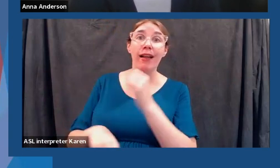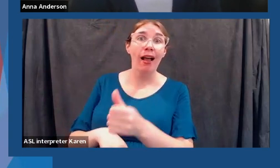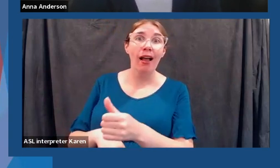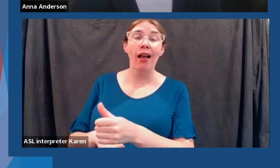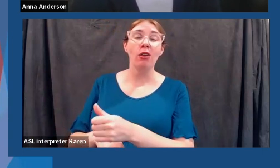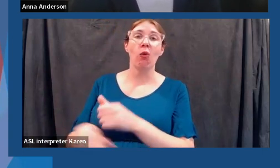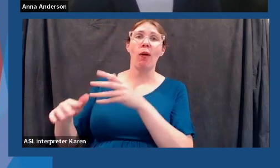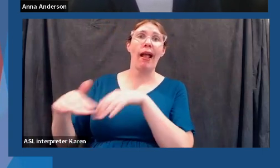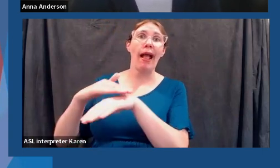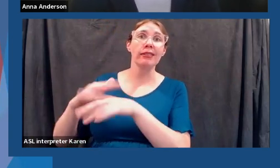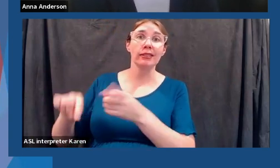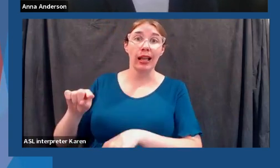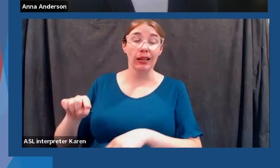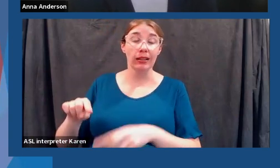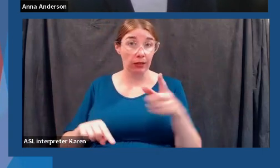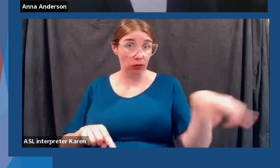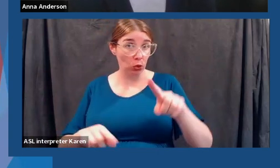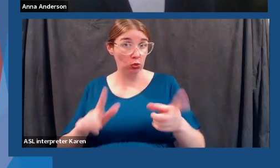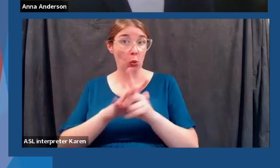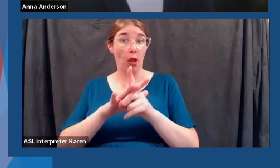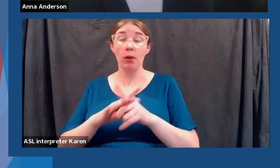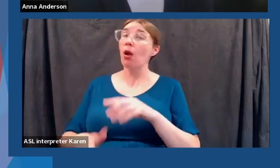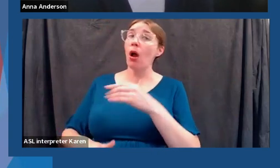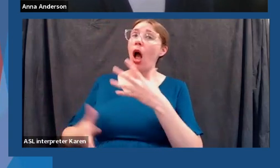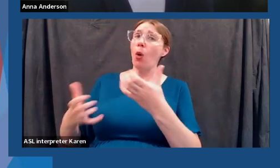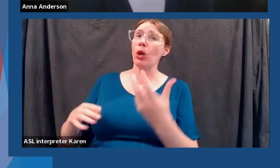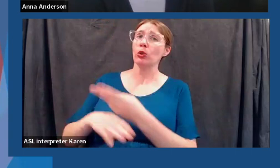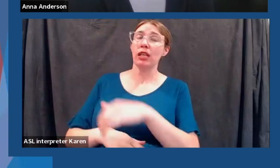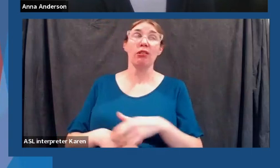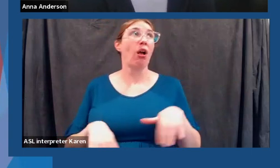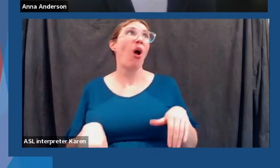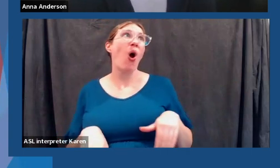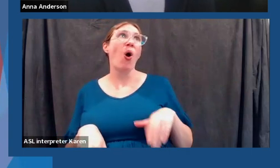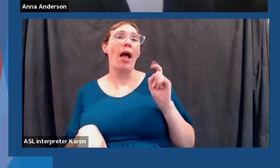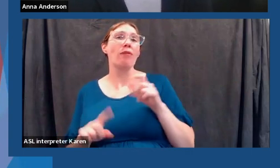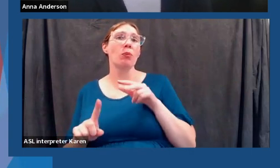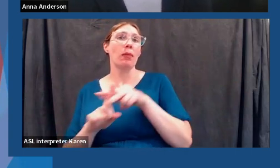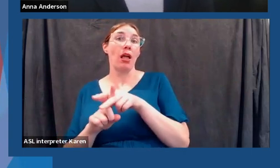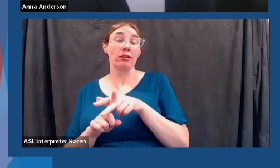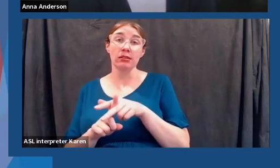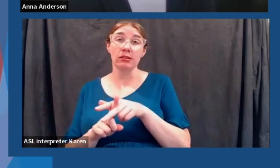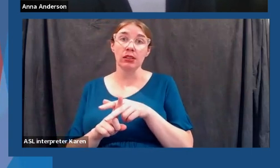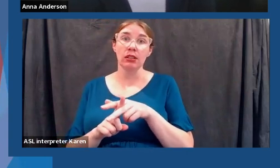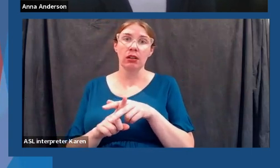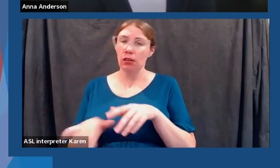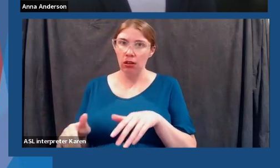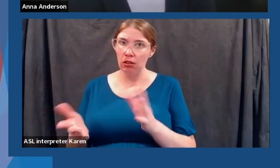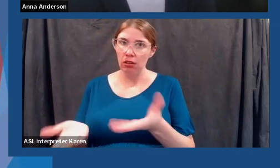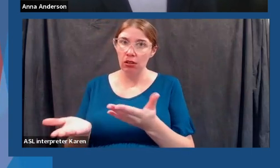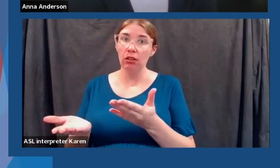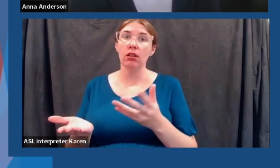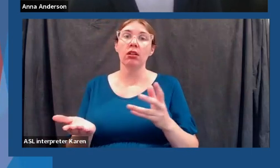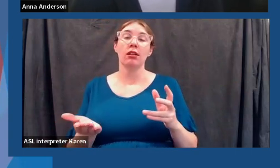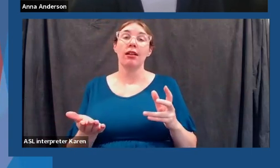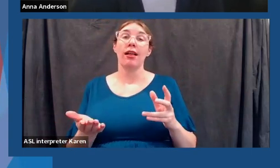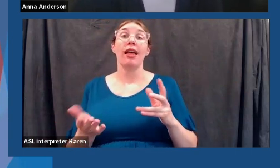you go there and say, can I use that? And they say, oh, we got to plug that in. That might be really helpful for the next voter that really needs that